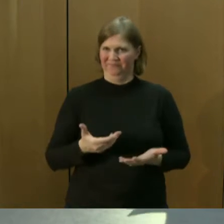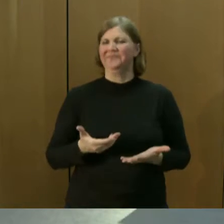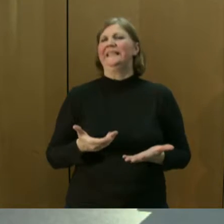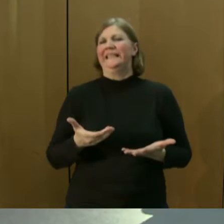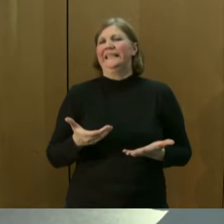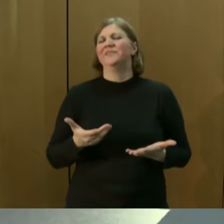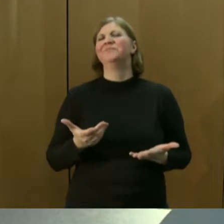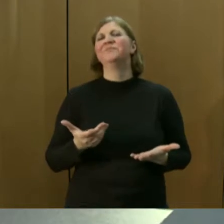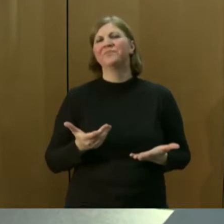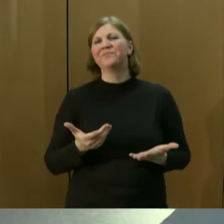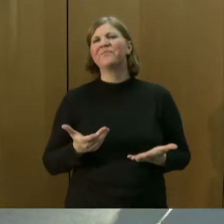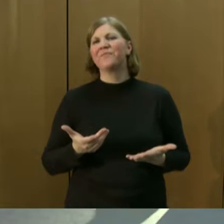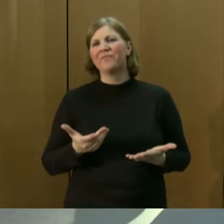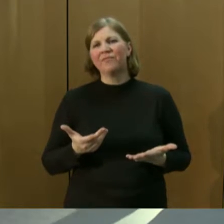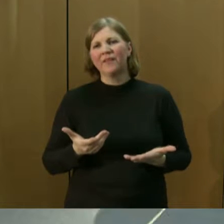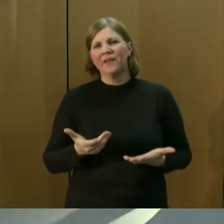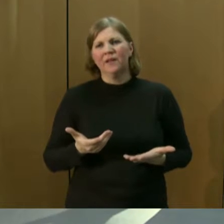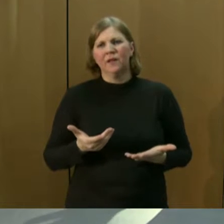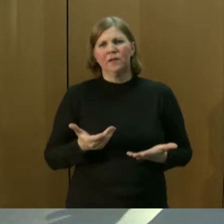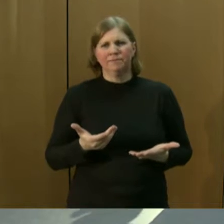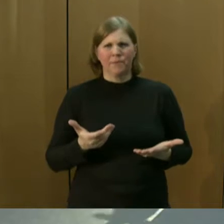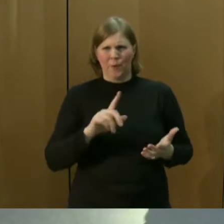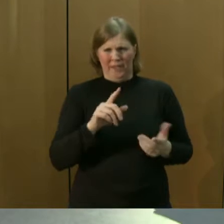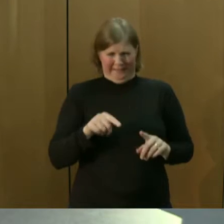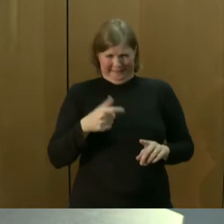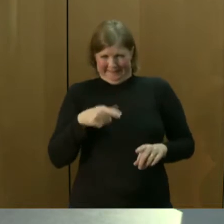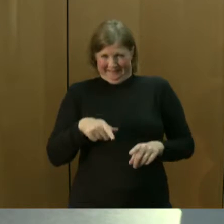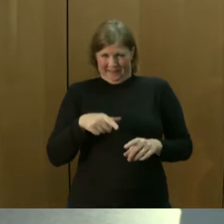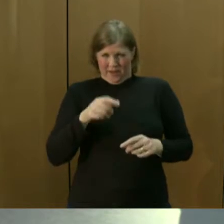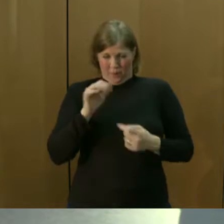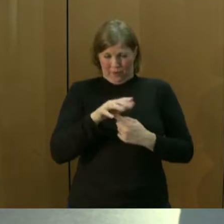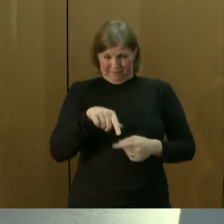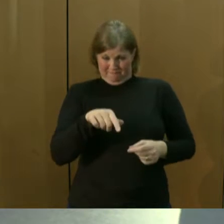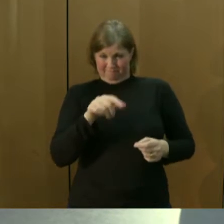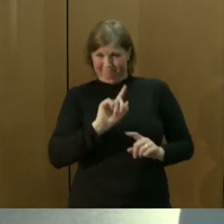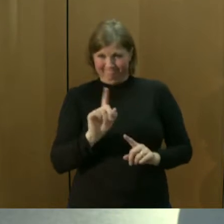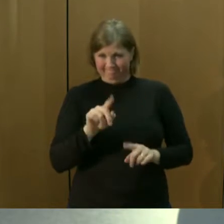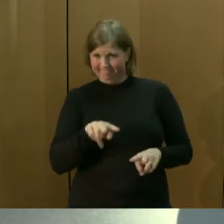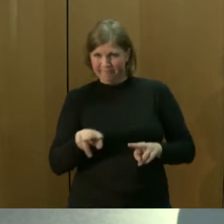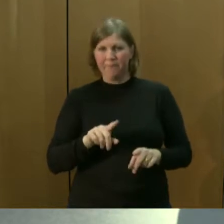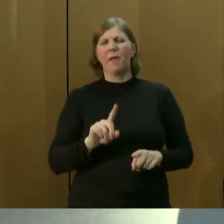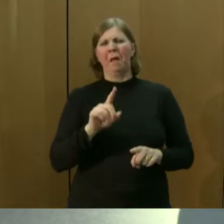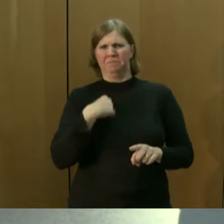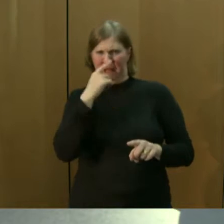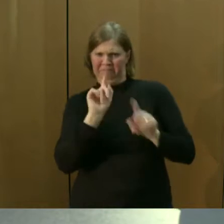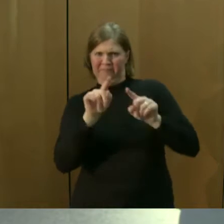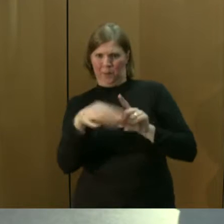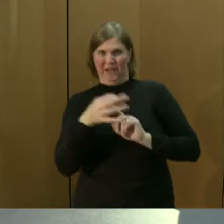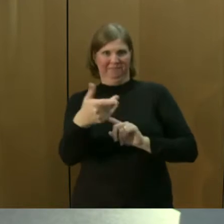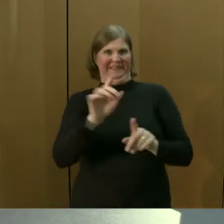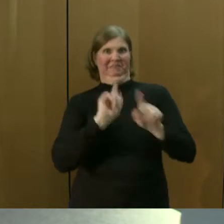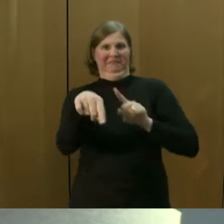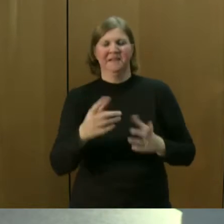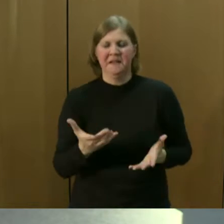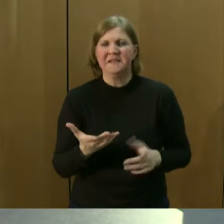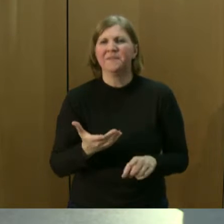Let's just see how I should prioritise these. There are a few ones that we can answer very quickly. First of all, is the Free Fringe a completely separate festival or